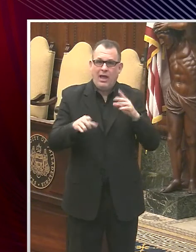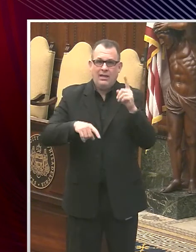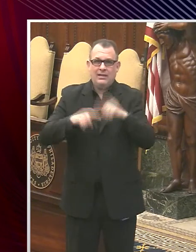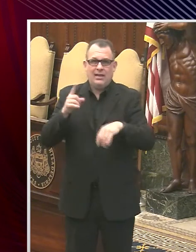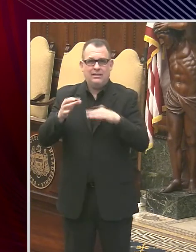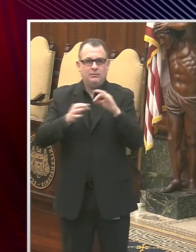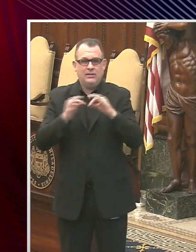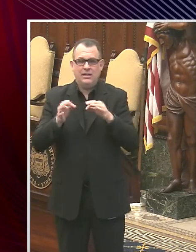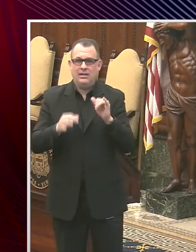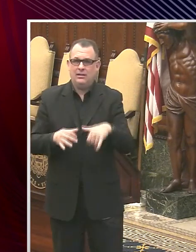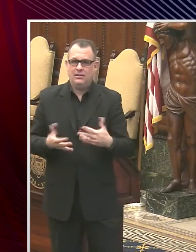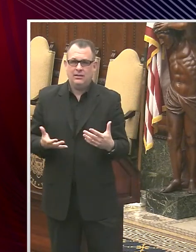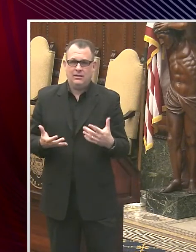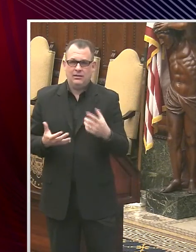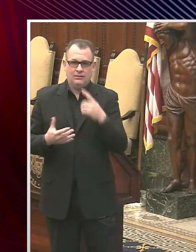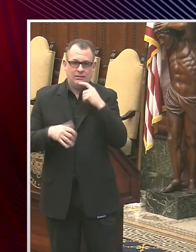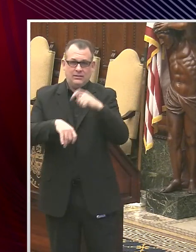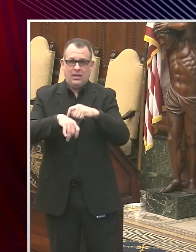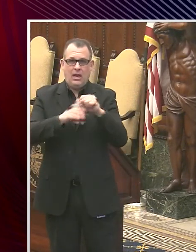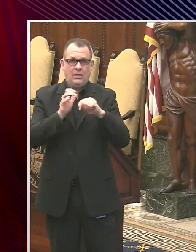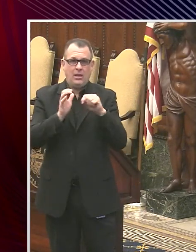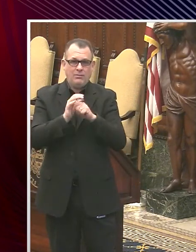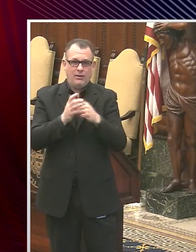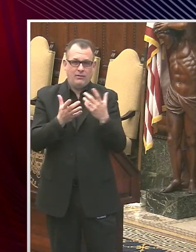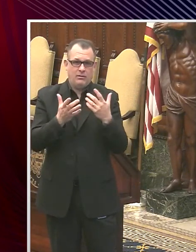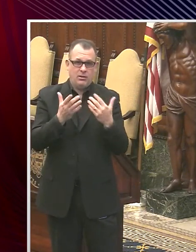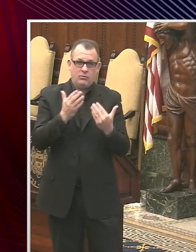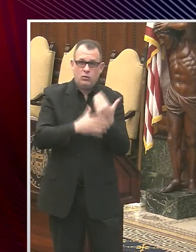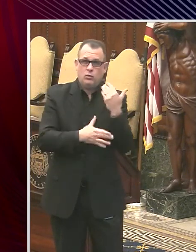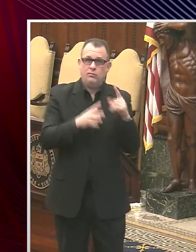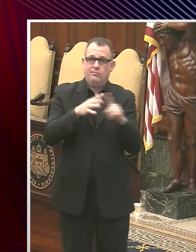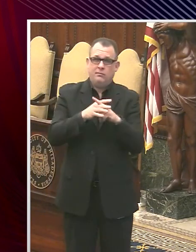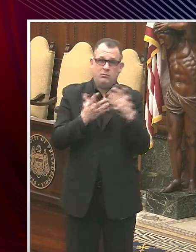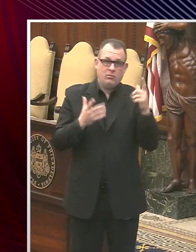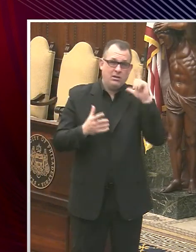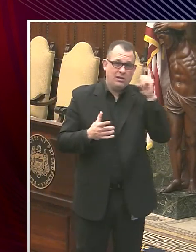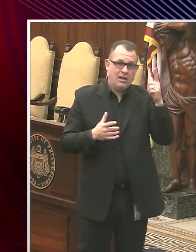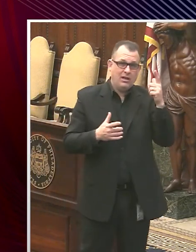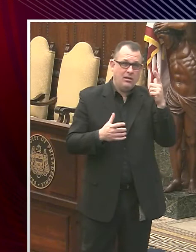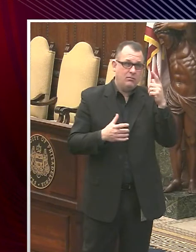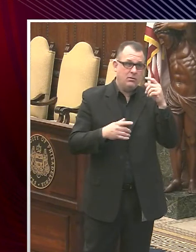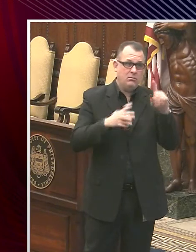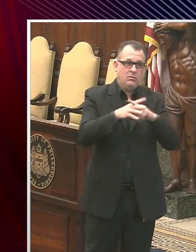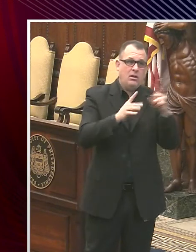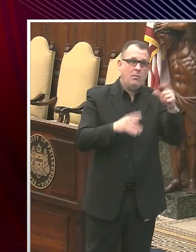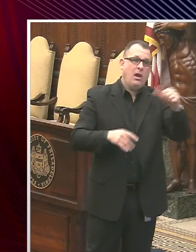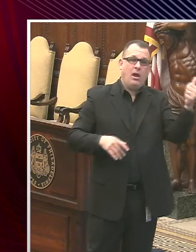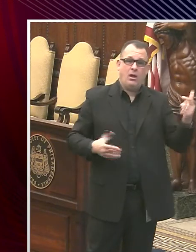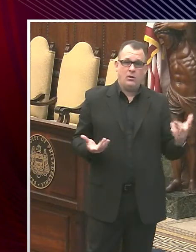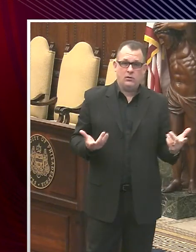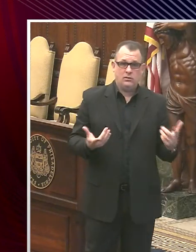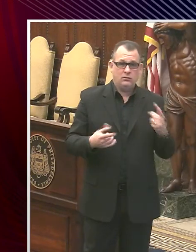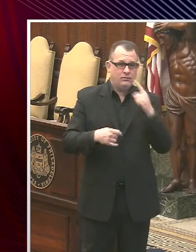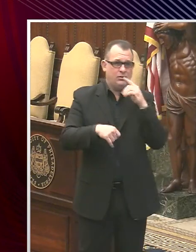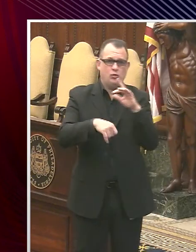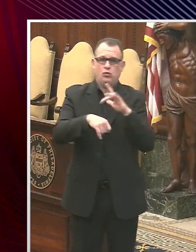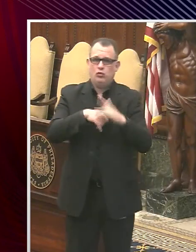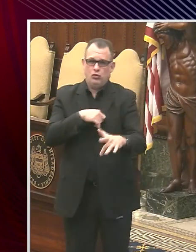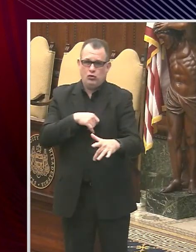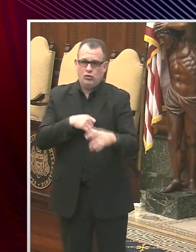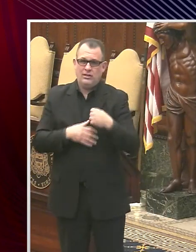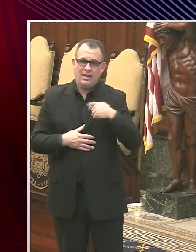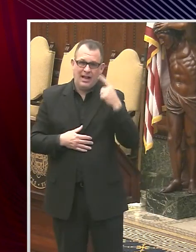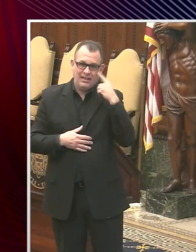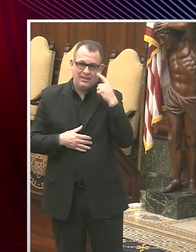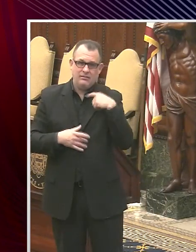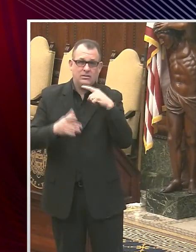this is the time period it's here, and later on it'll be hot somewhere else. I think it's too early, but the fact remains that the